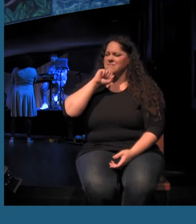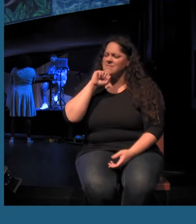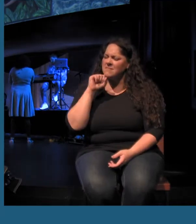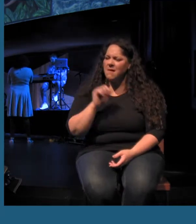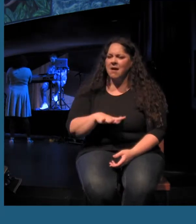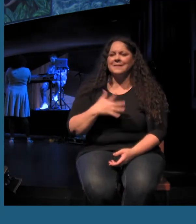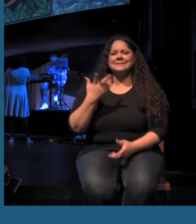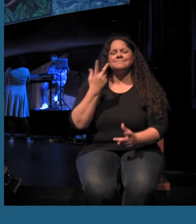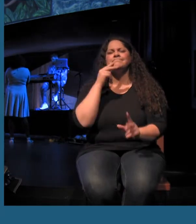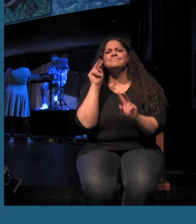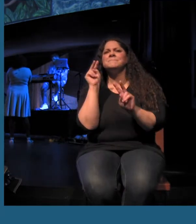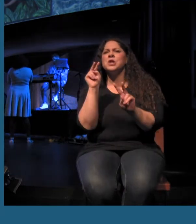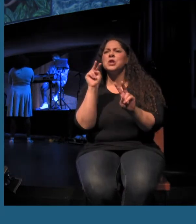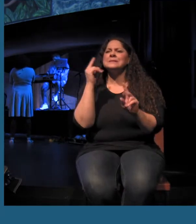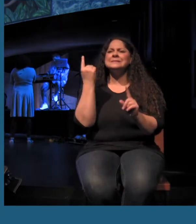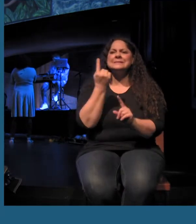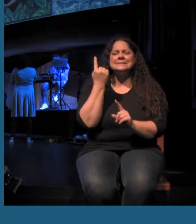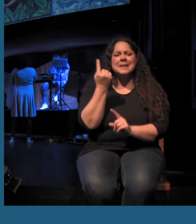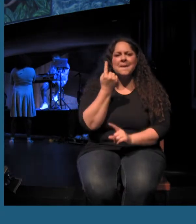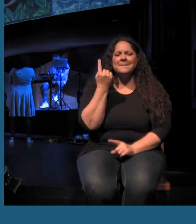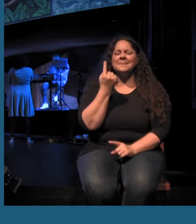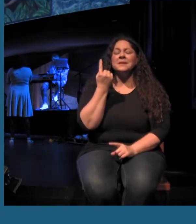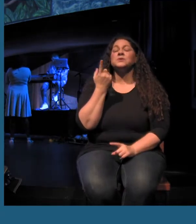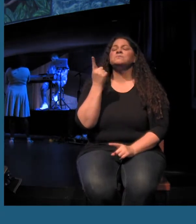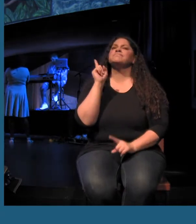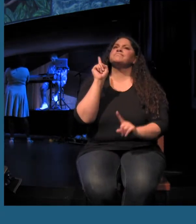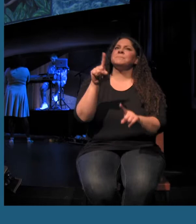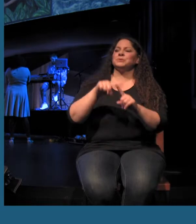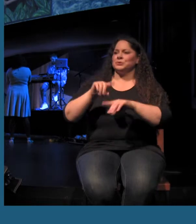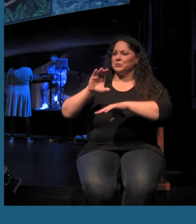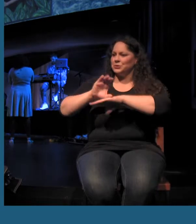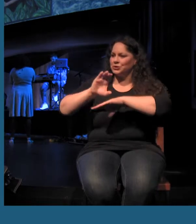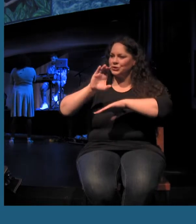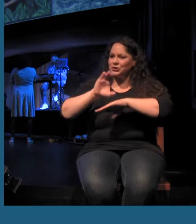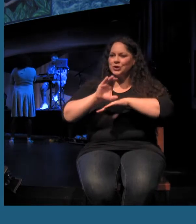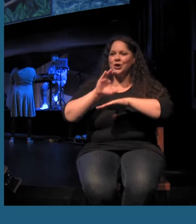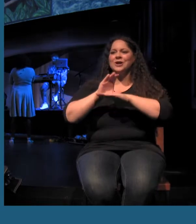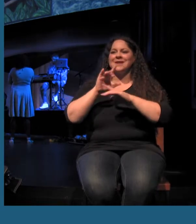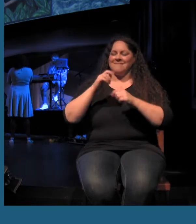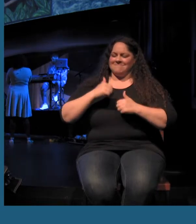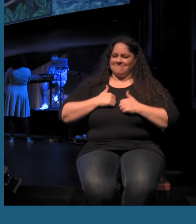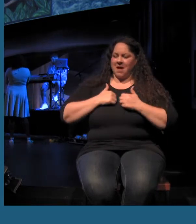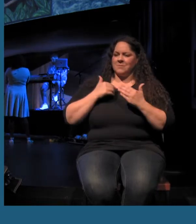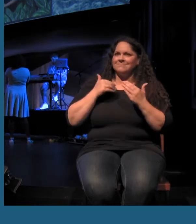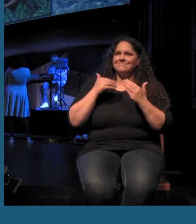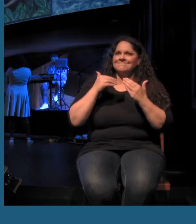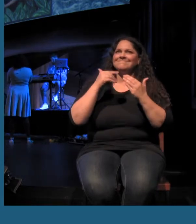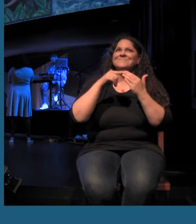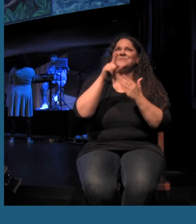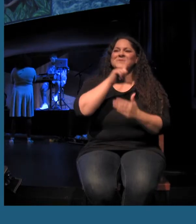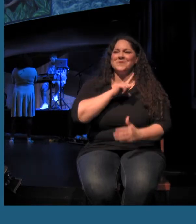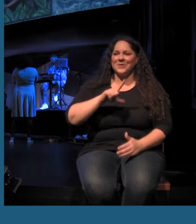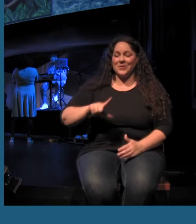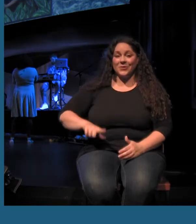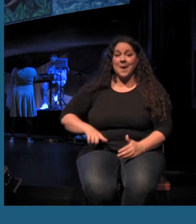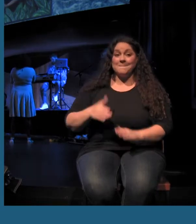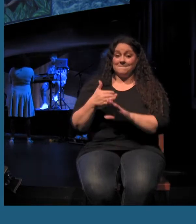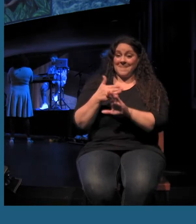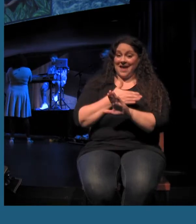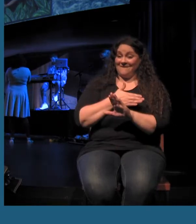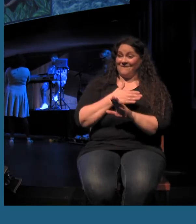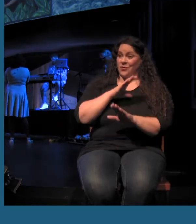needed something to look forward to every week. So she went to church and grew closer to the Lord. Before Christ, Bailey's life was